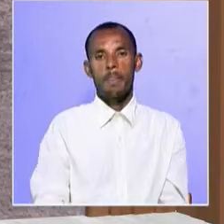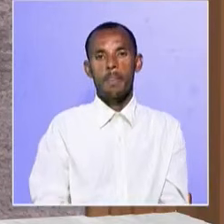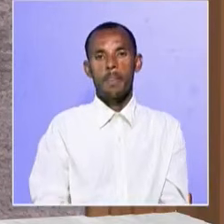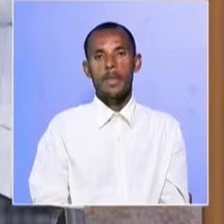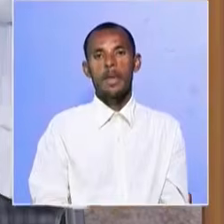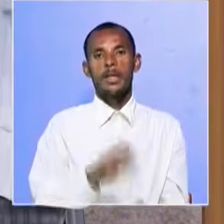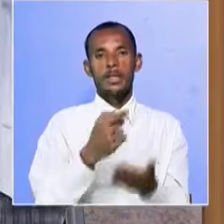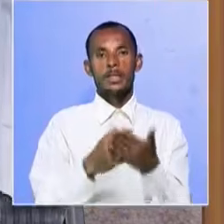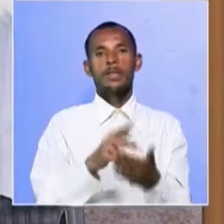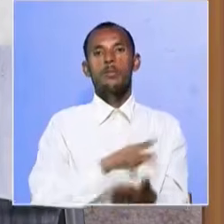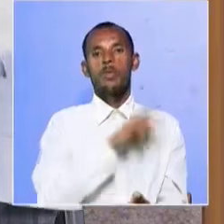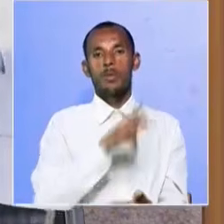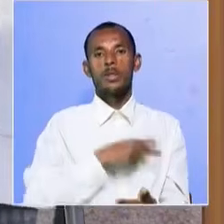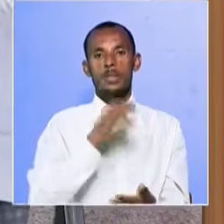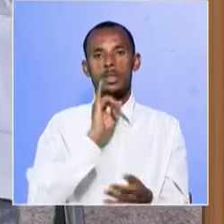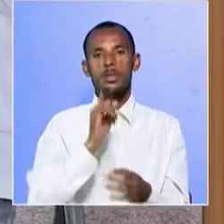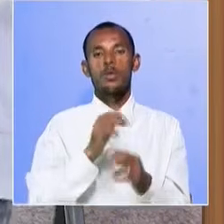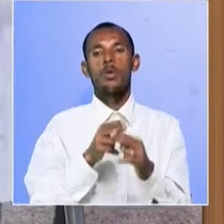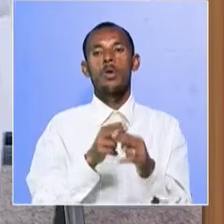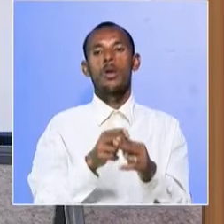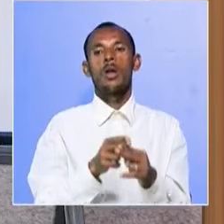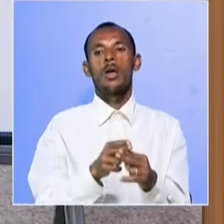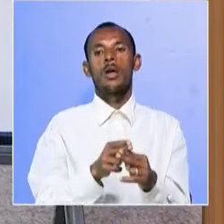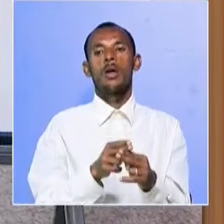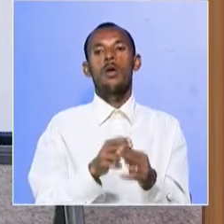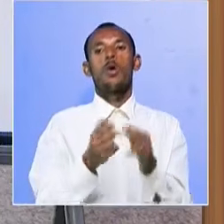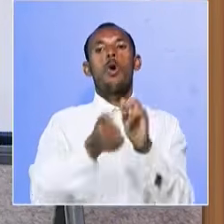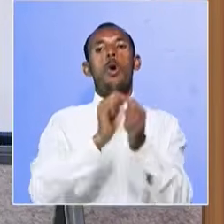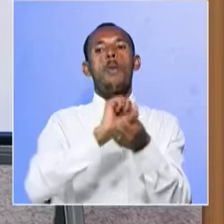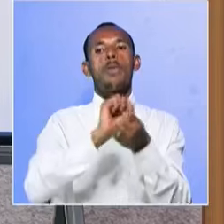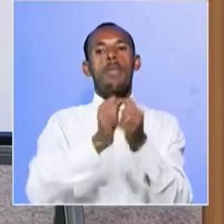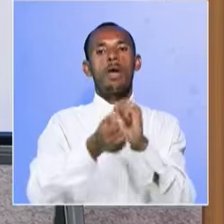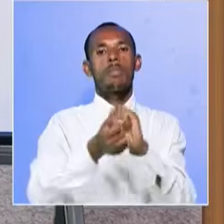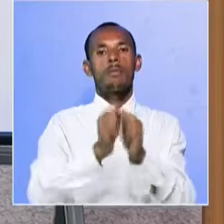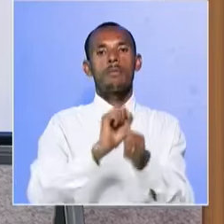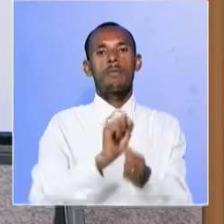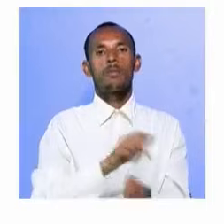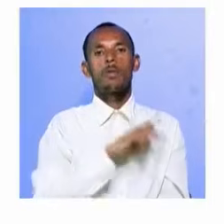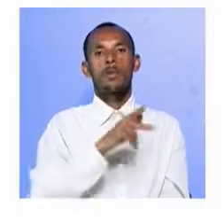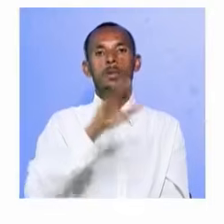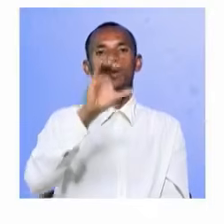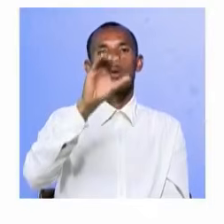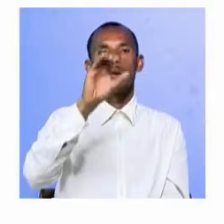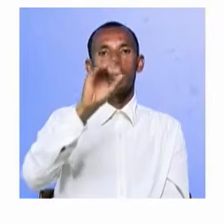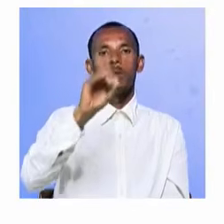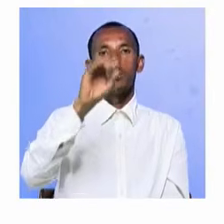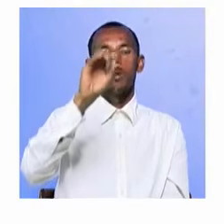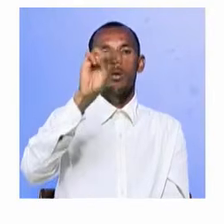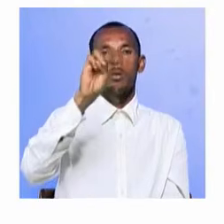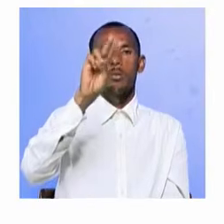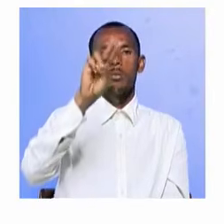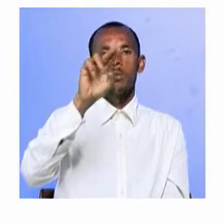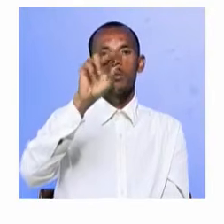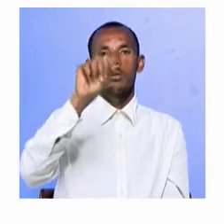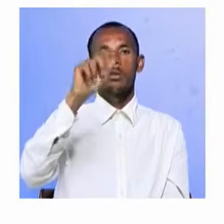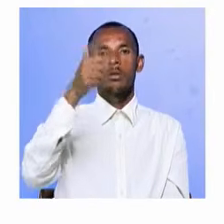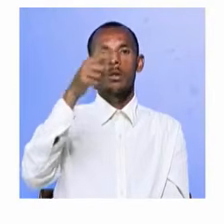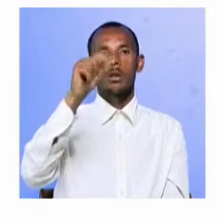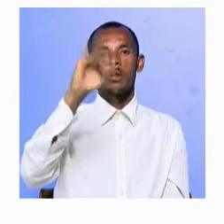This property is called commutative property of addition, okay?